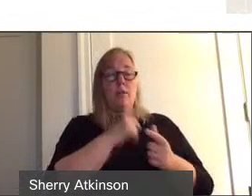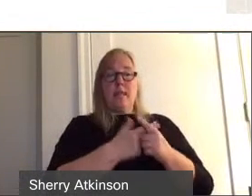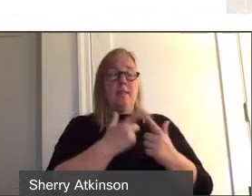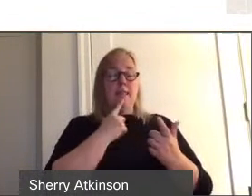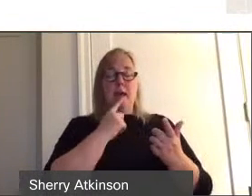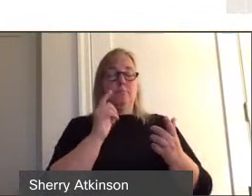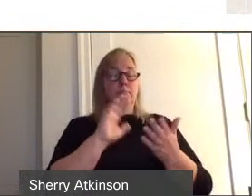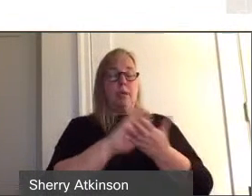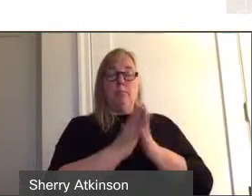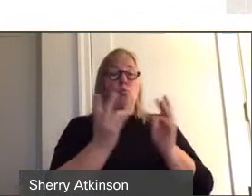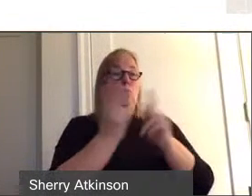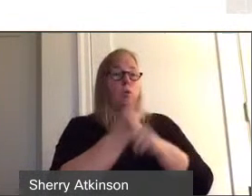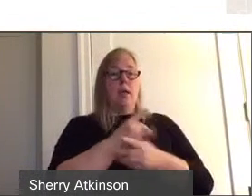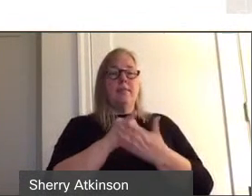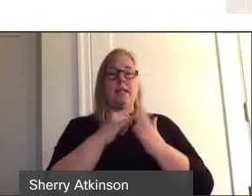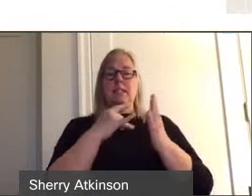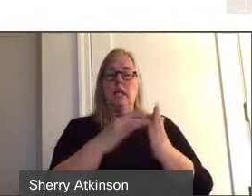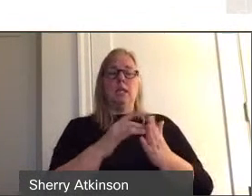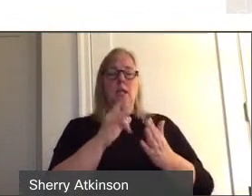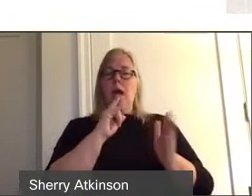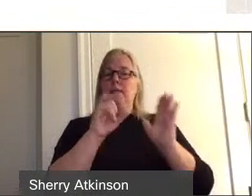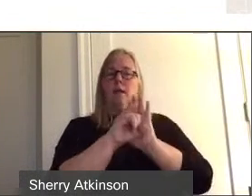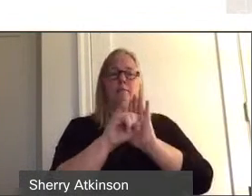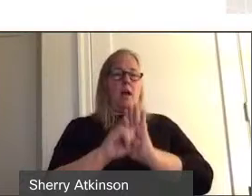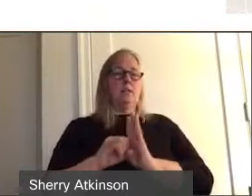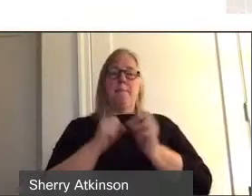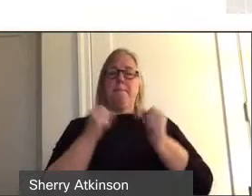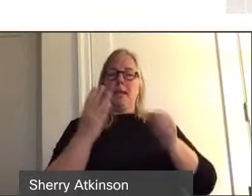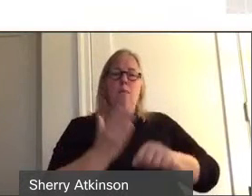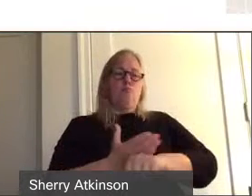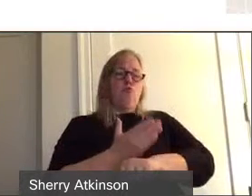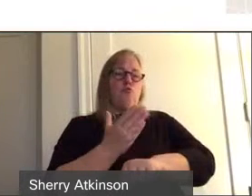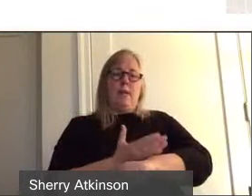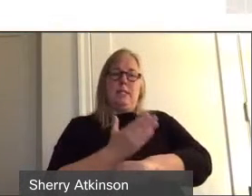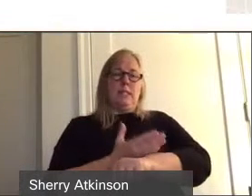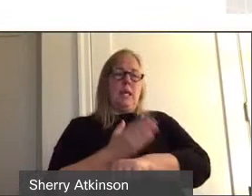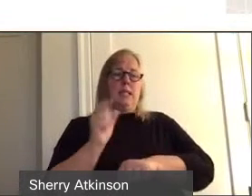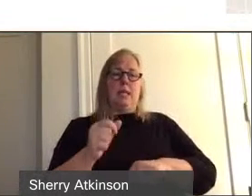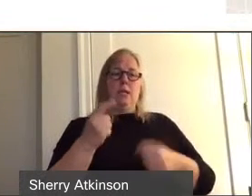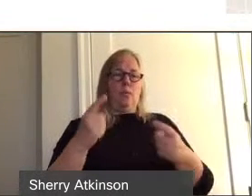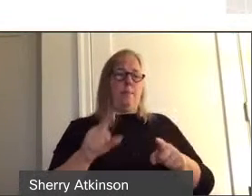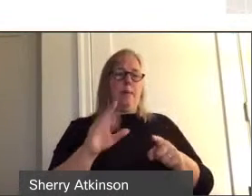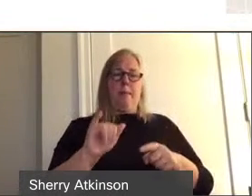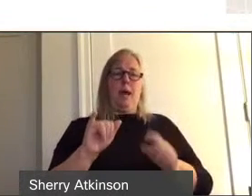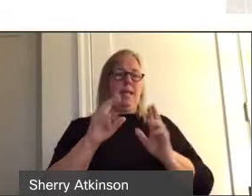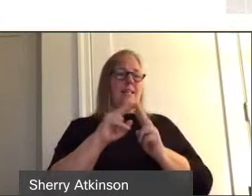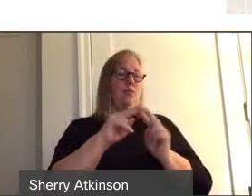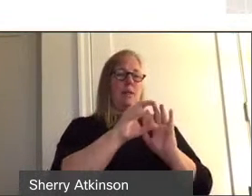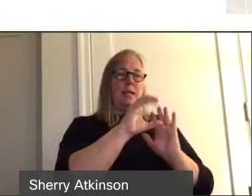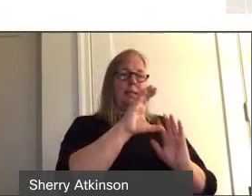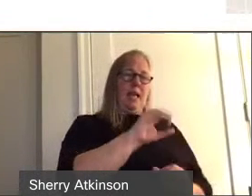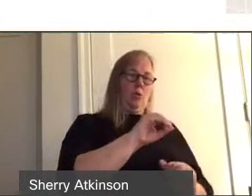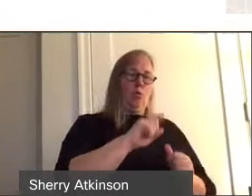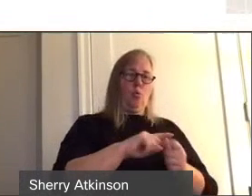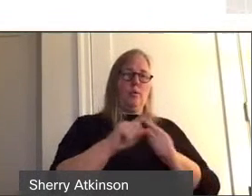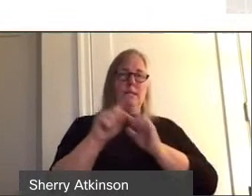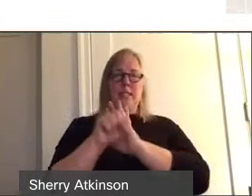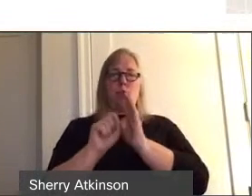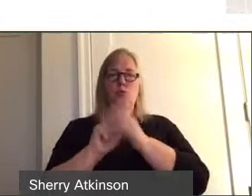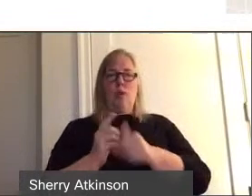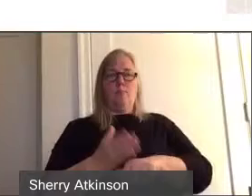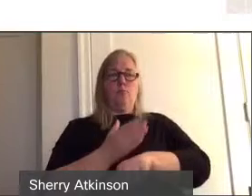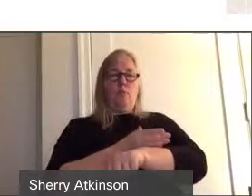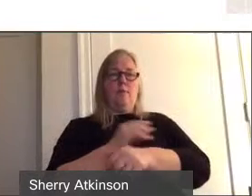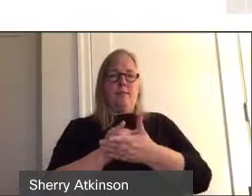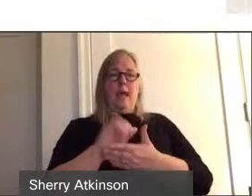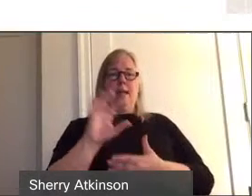of identifying a lot of improvements that could be made by either the county or the state to improve that corridor. So we're doing